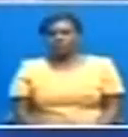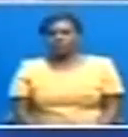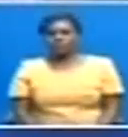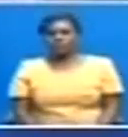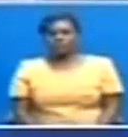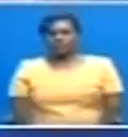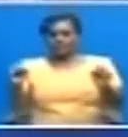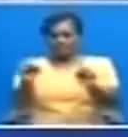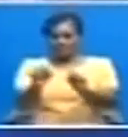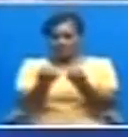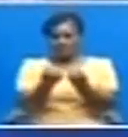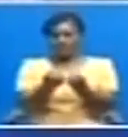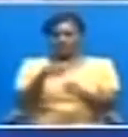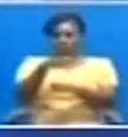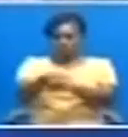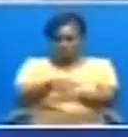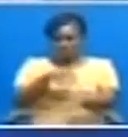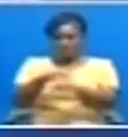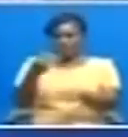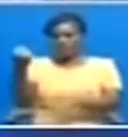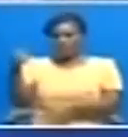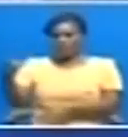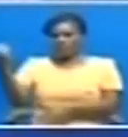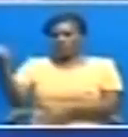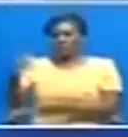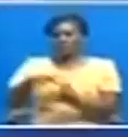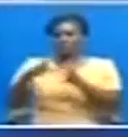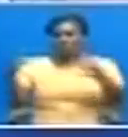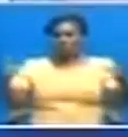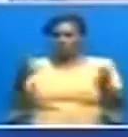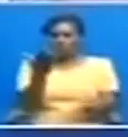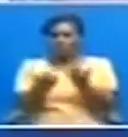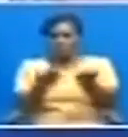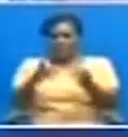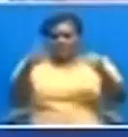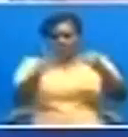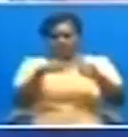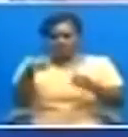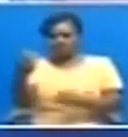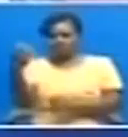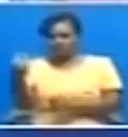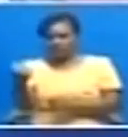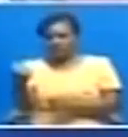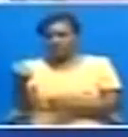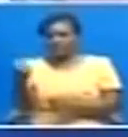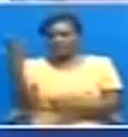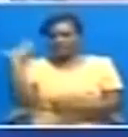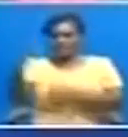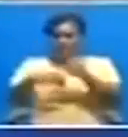This came even as the economy slowed down to 5.5% growth compared to 6% growth in the same period of